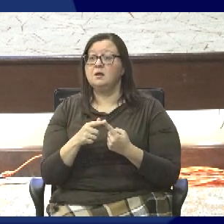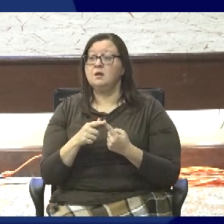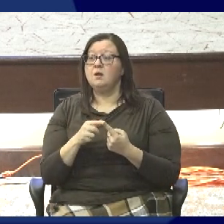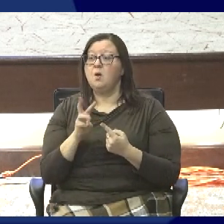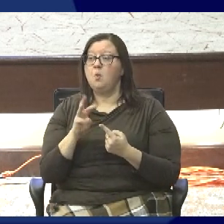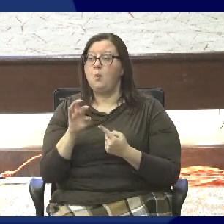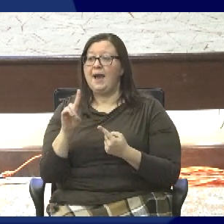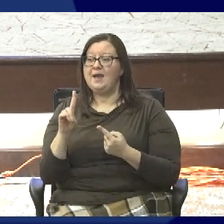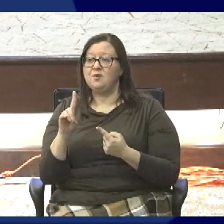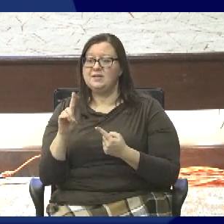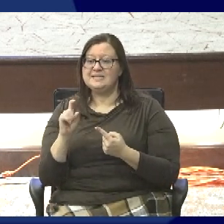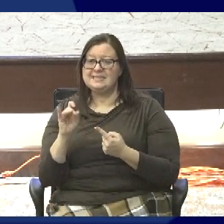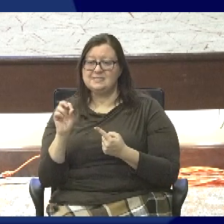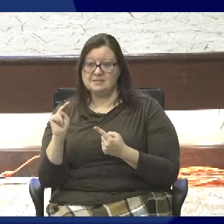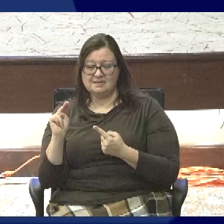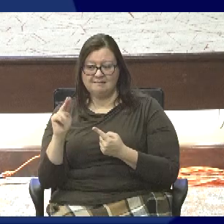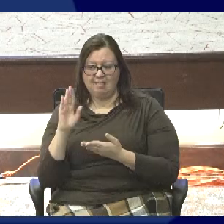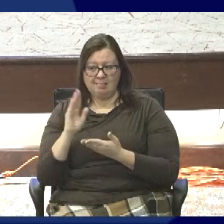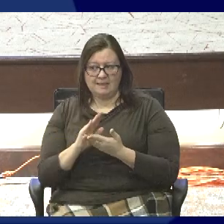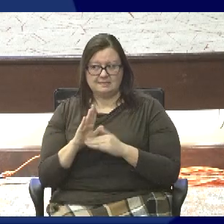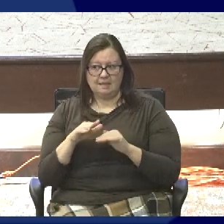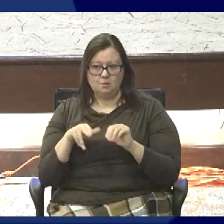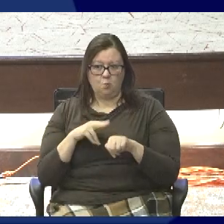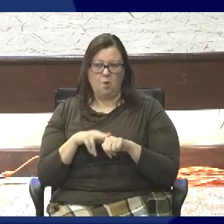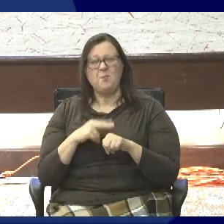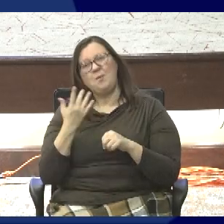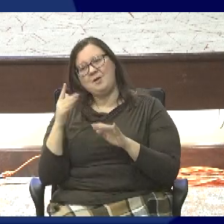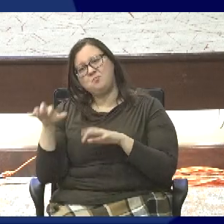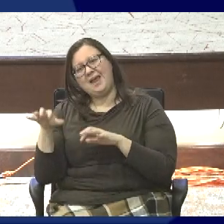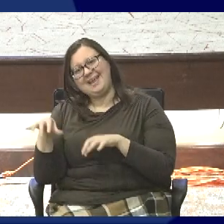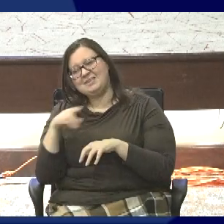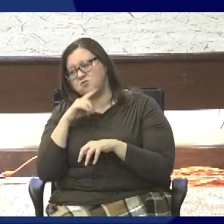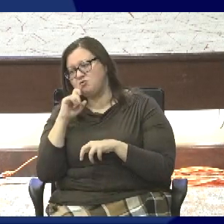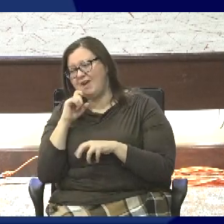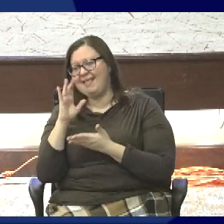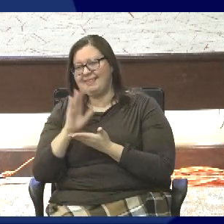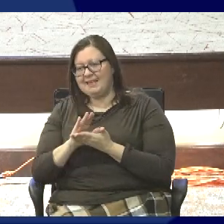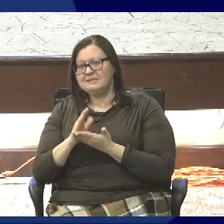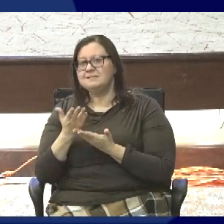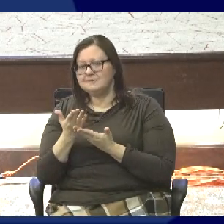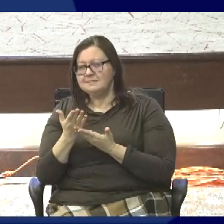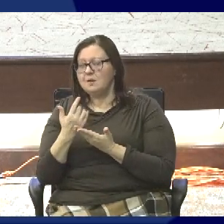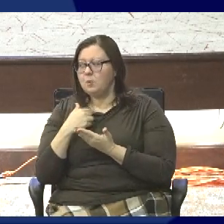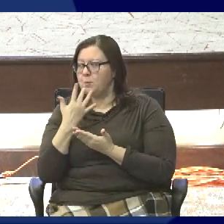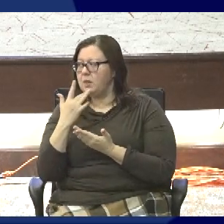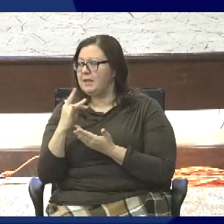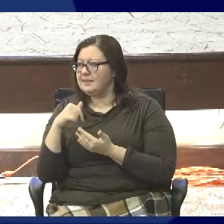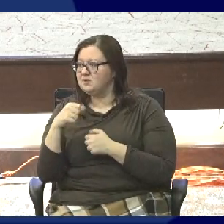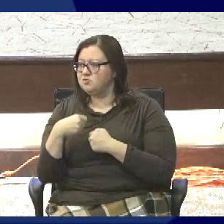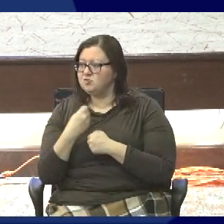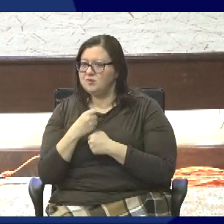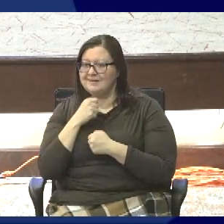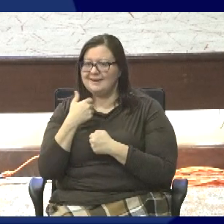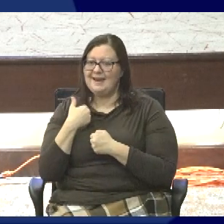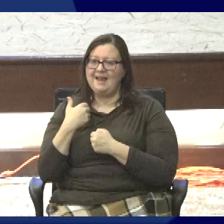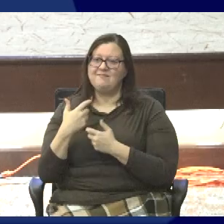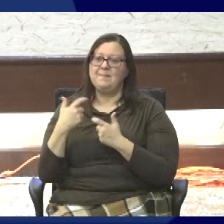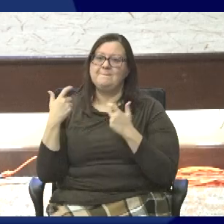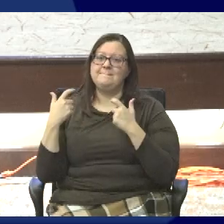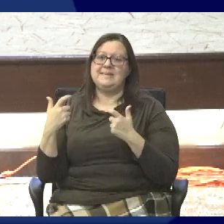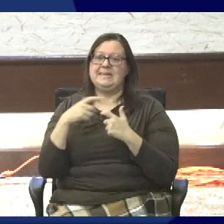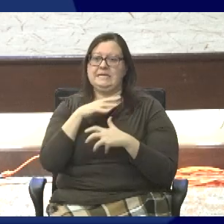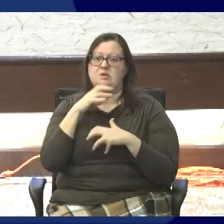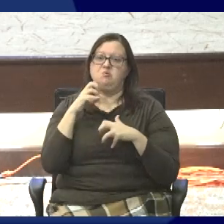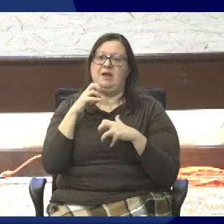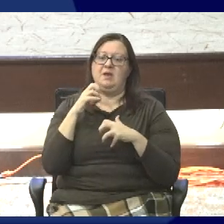less than it normally is. That is dependent upon rains and the growth of the brush out there, so we were fortunate that we didn't have a big wildland season, so that